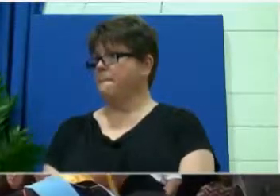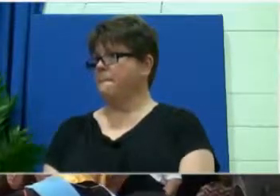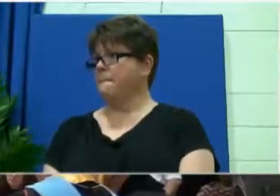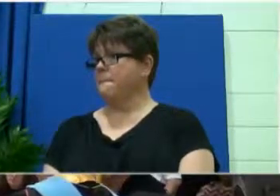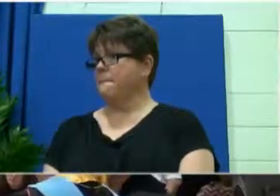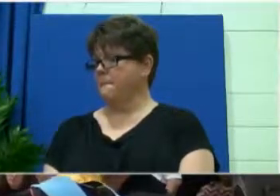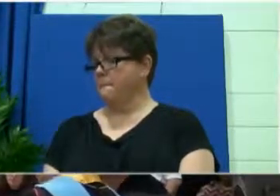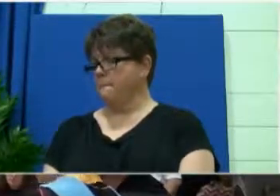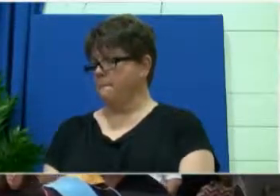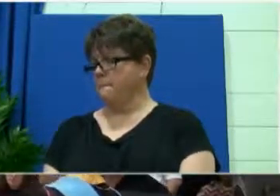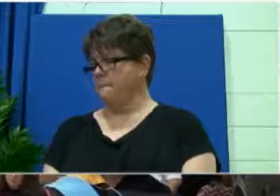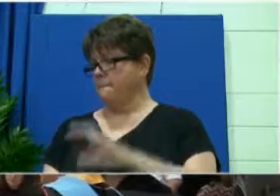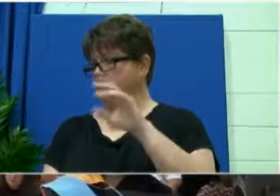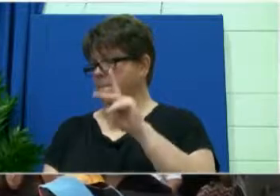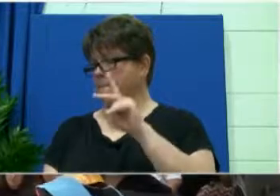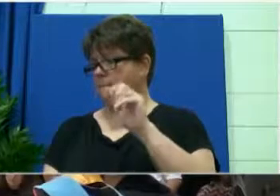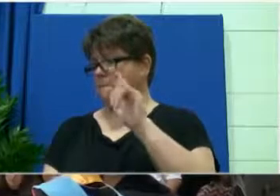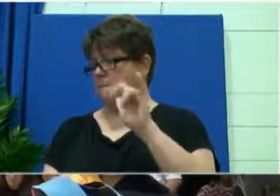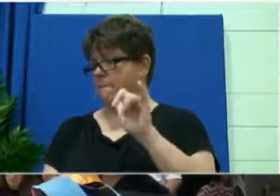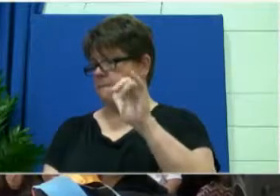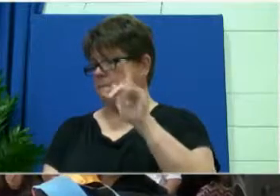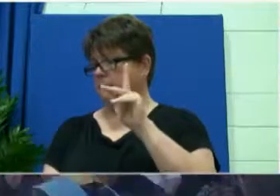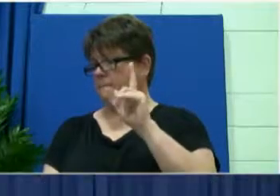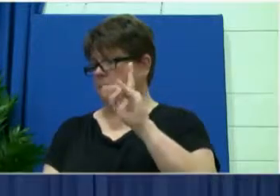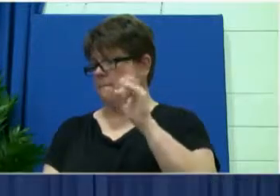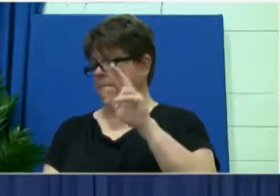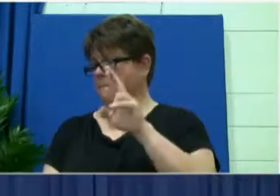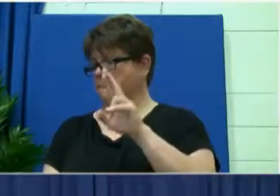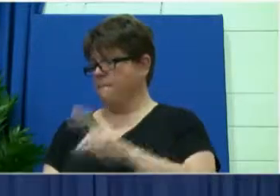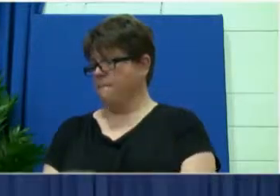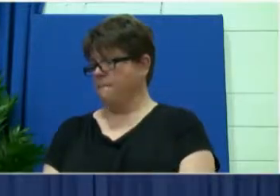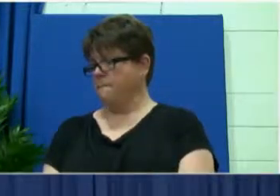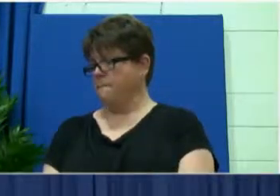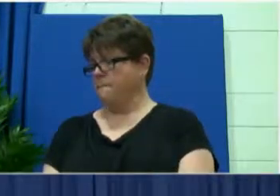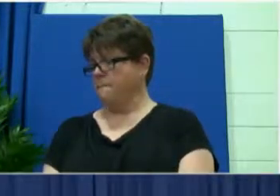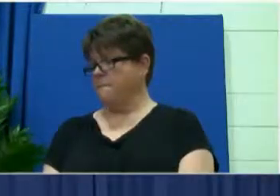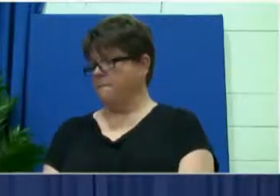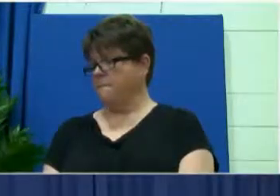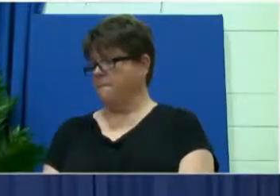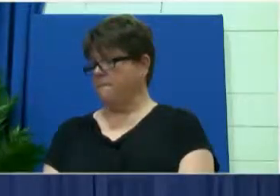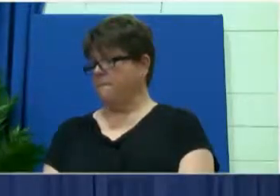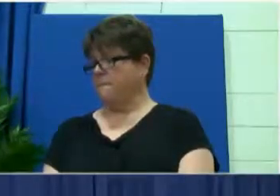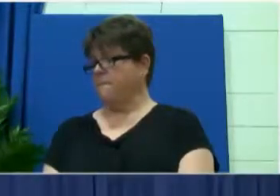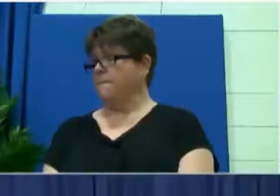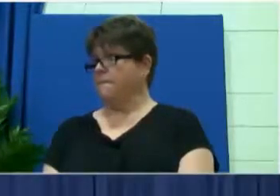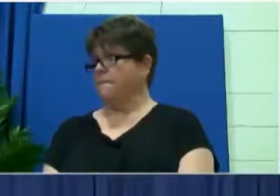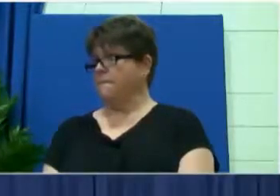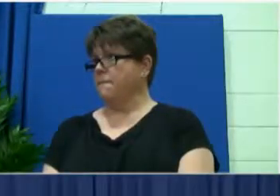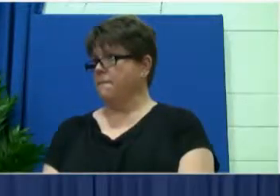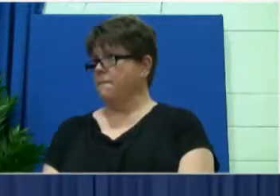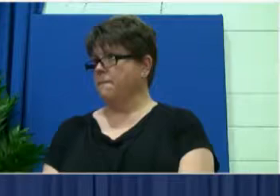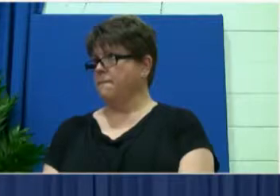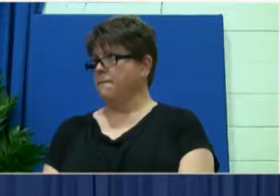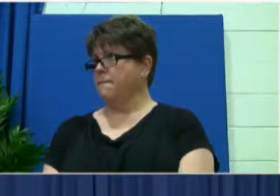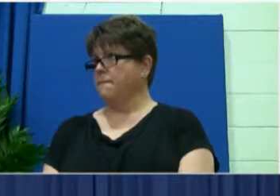Kaylee Ray Kaiser, magna cum laude, Associate in Applied Science, Radiologic Technology.